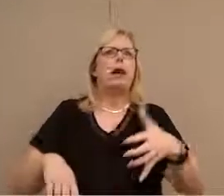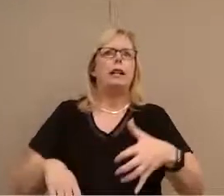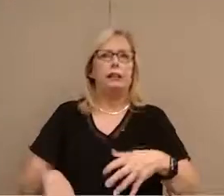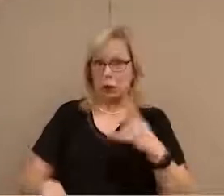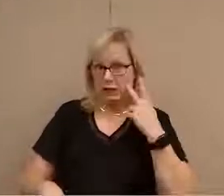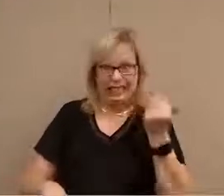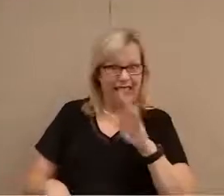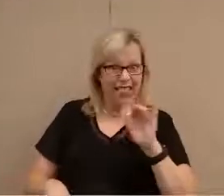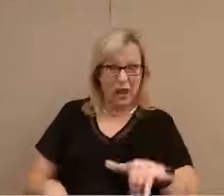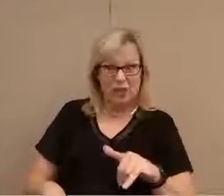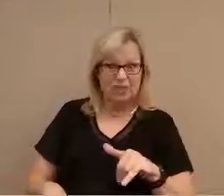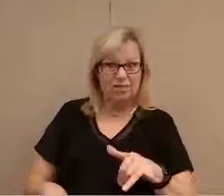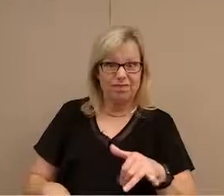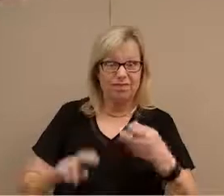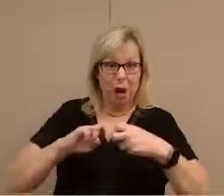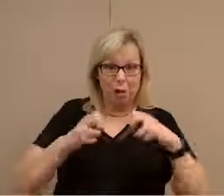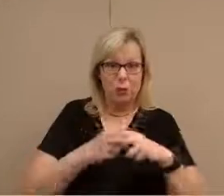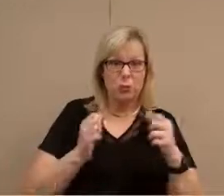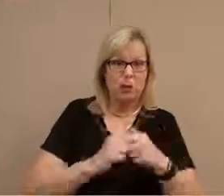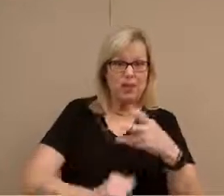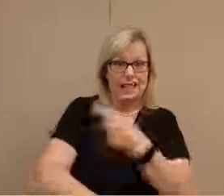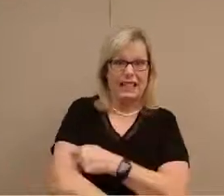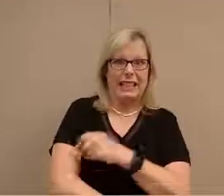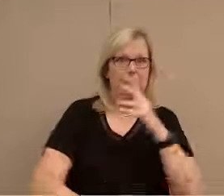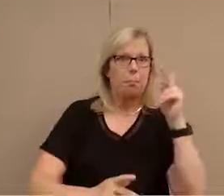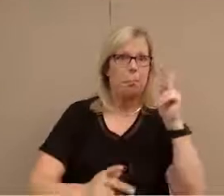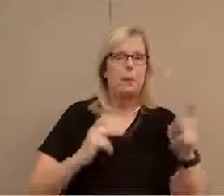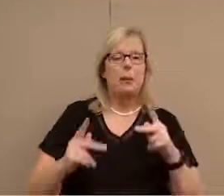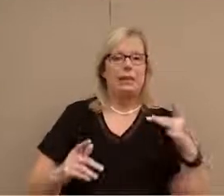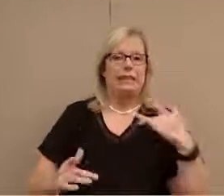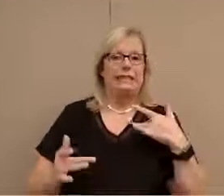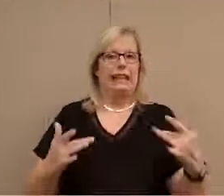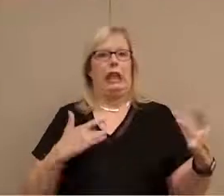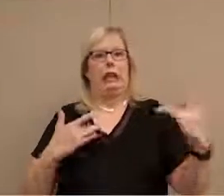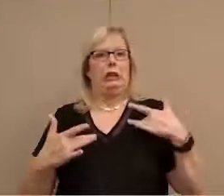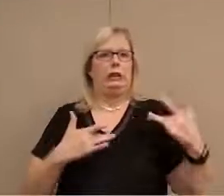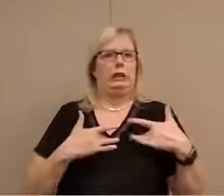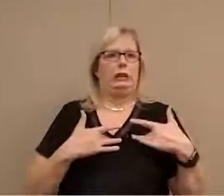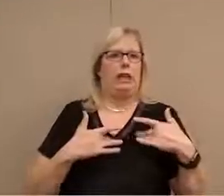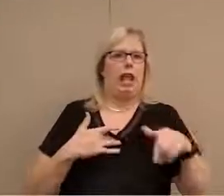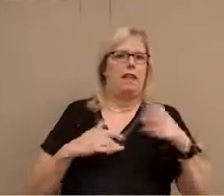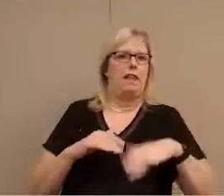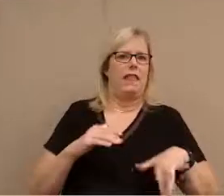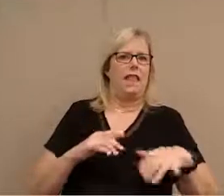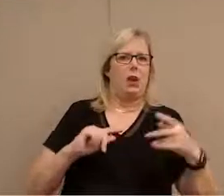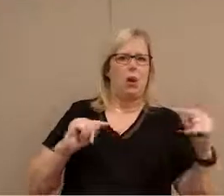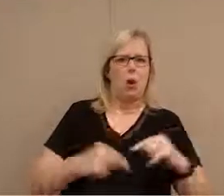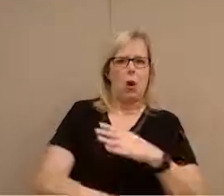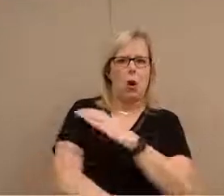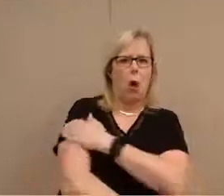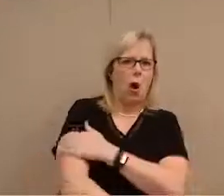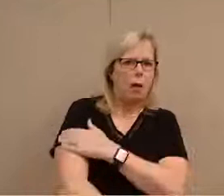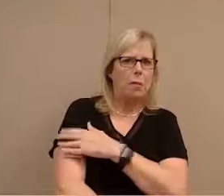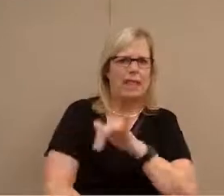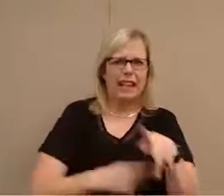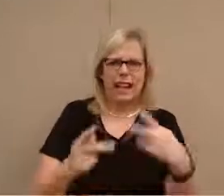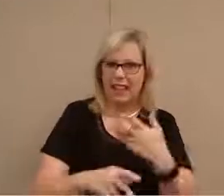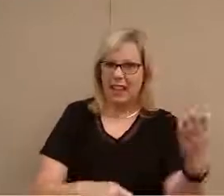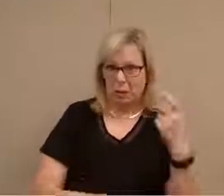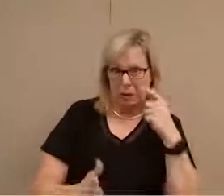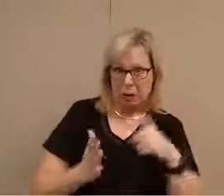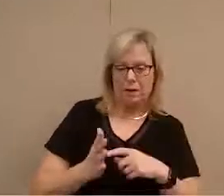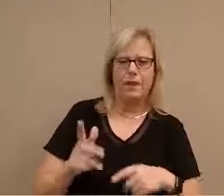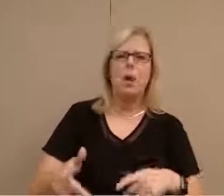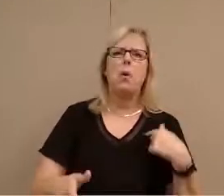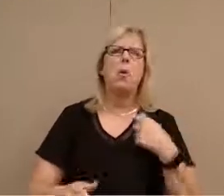seen any of the side effects that people seem to be concerned about other than a sore arm or those kind of things? We